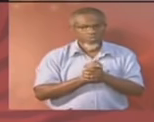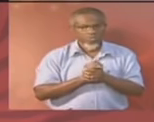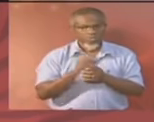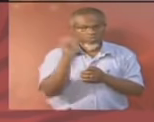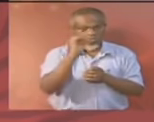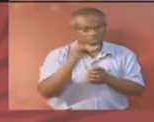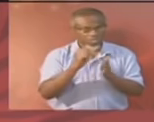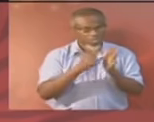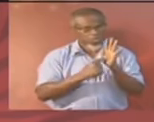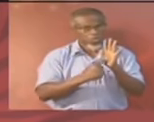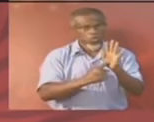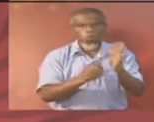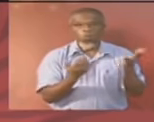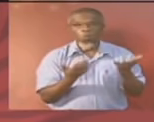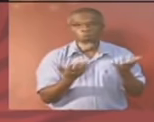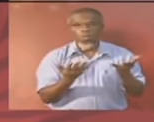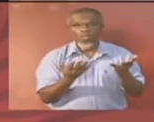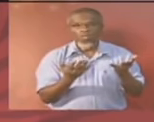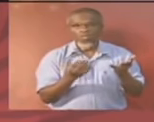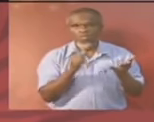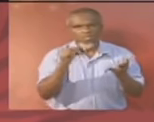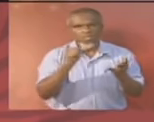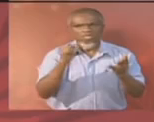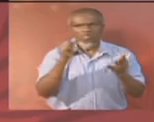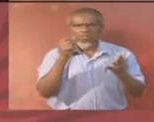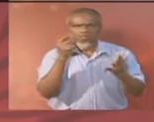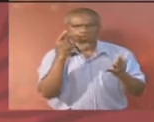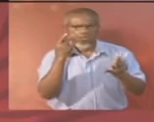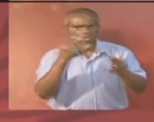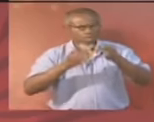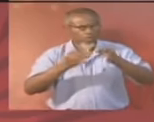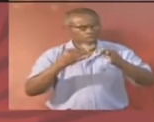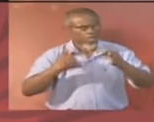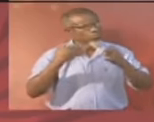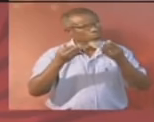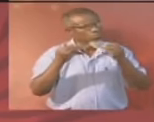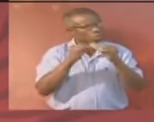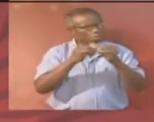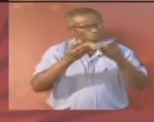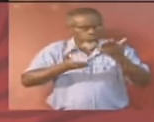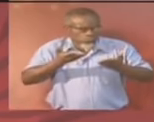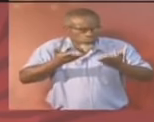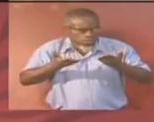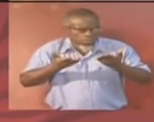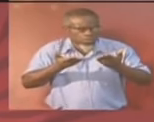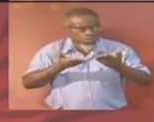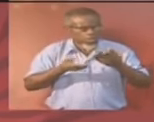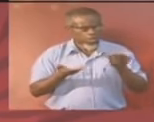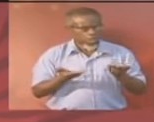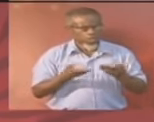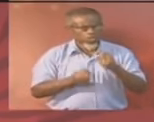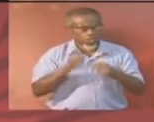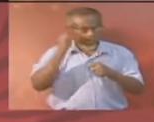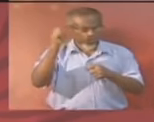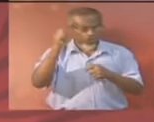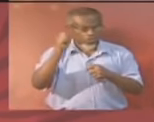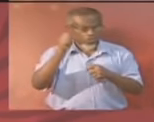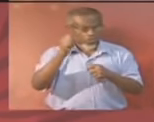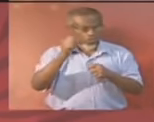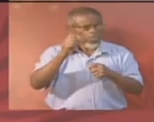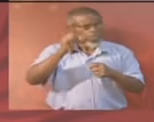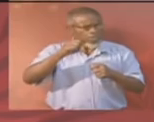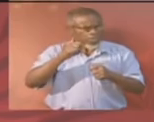showed do not indicate the prevalence of the variants in in Trinidad and Tobago. So why are we concerned about